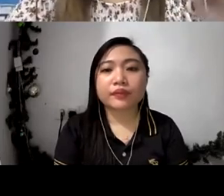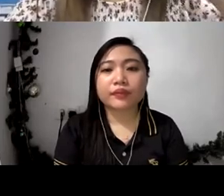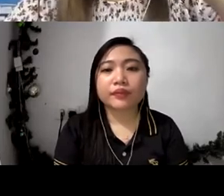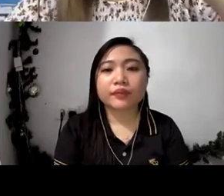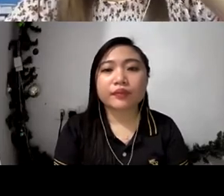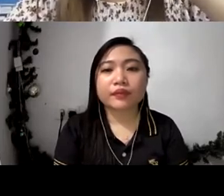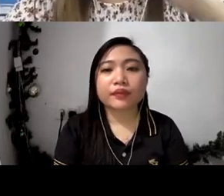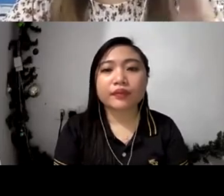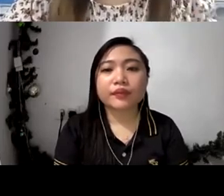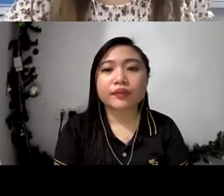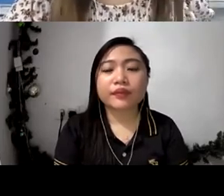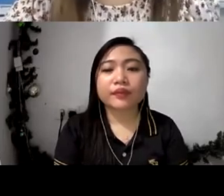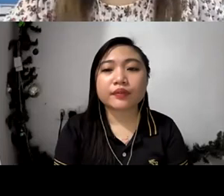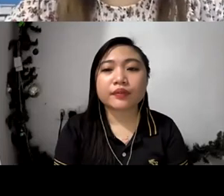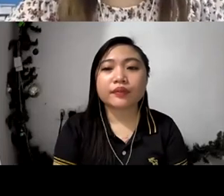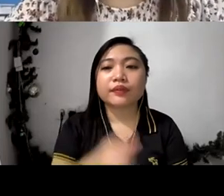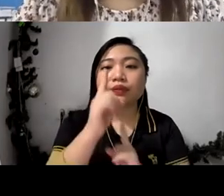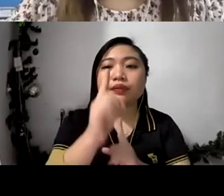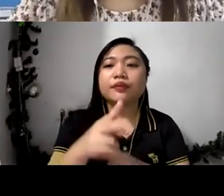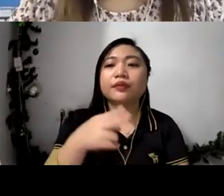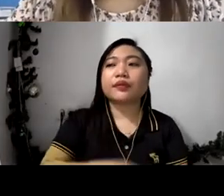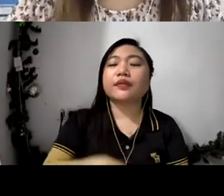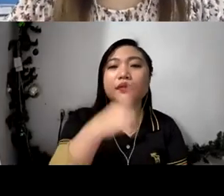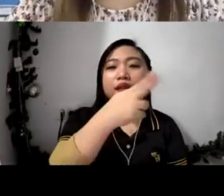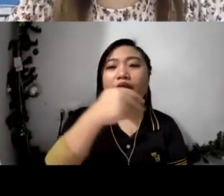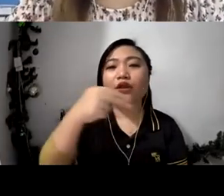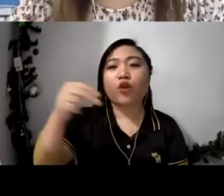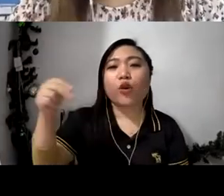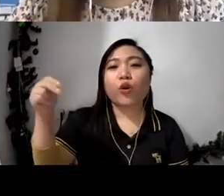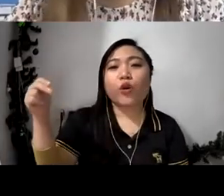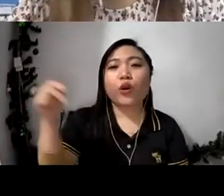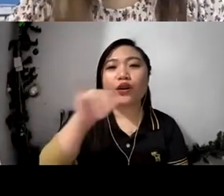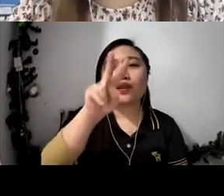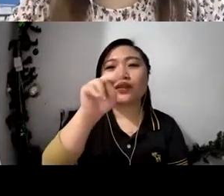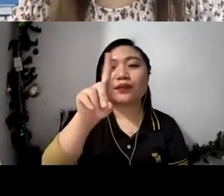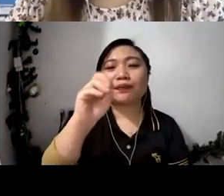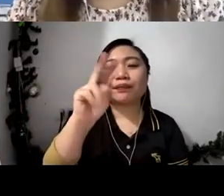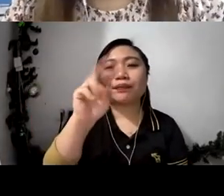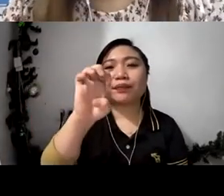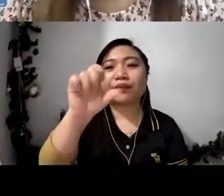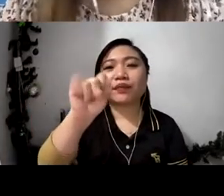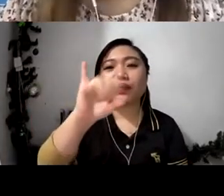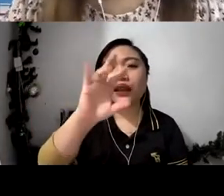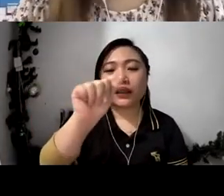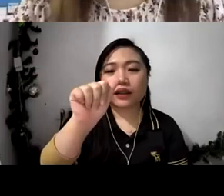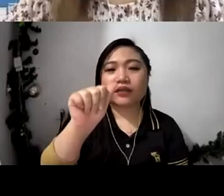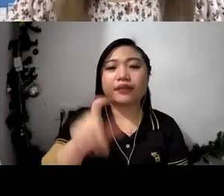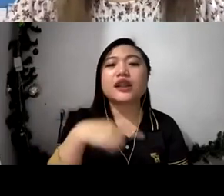So the answer is Indonesia. So let's see who is our top three to receive